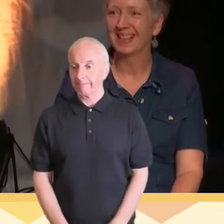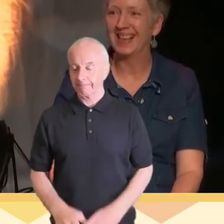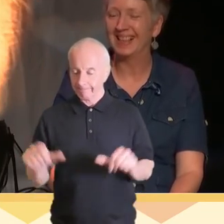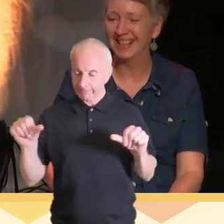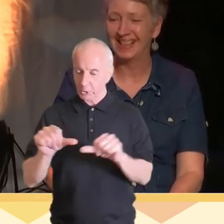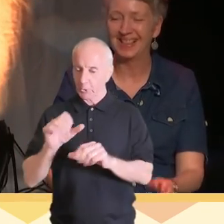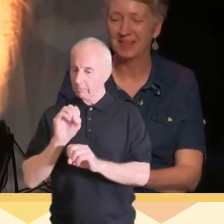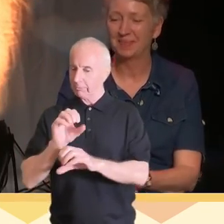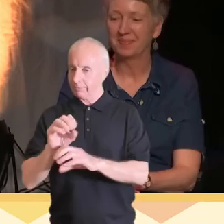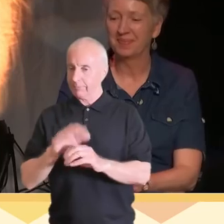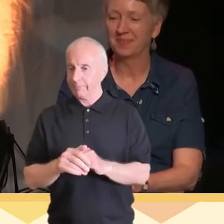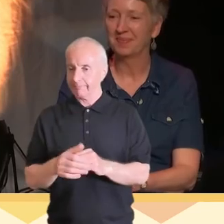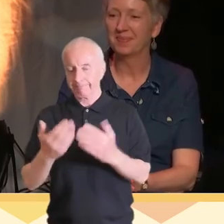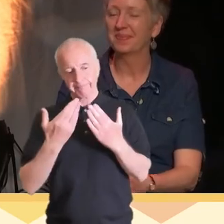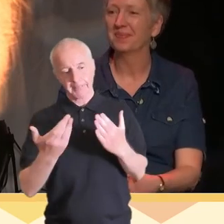Thank you.